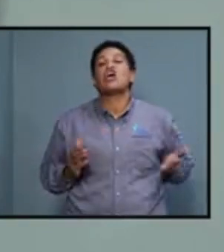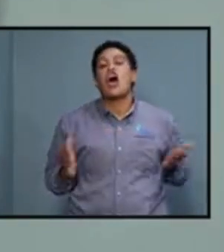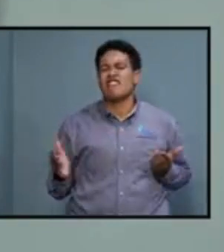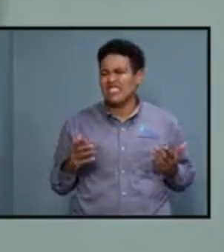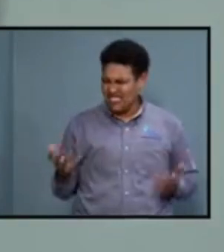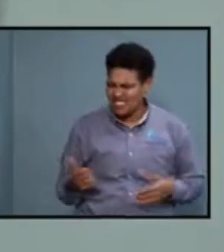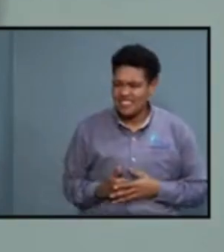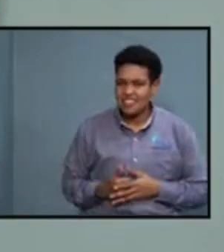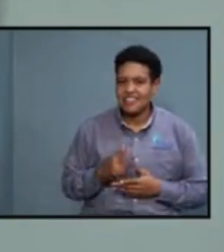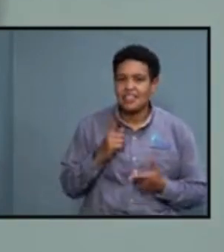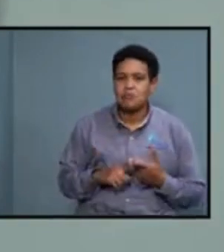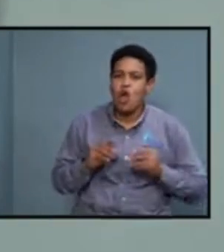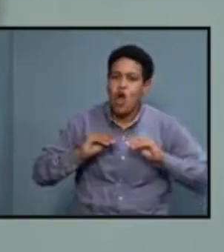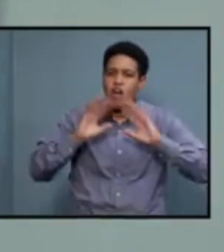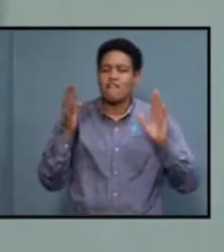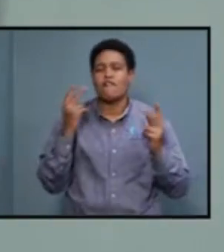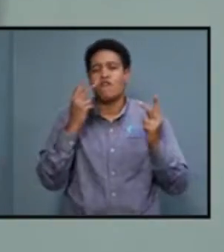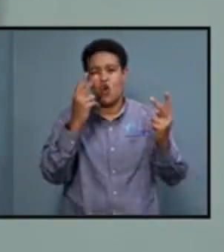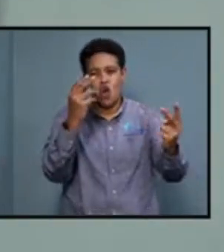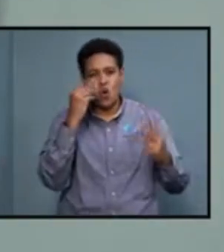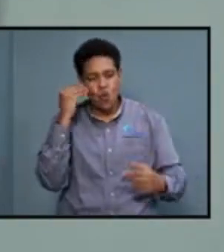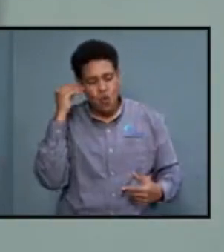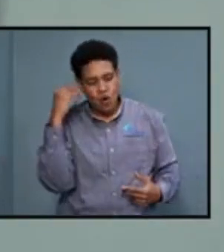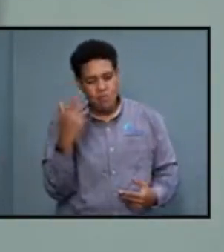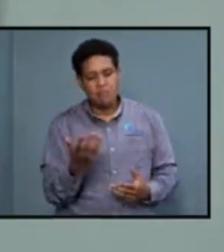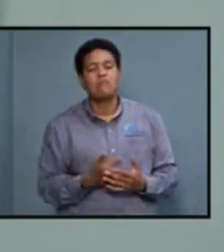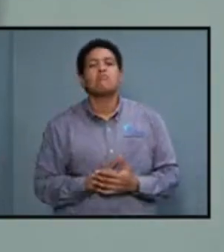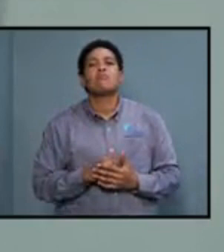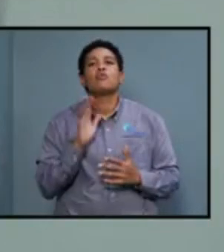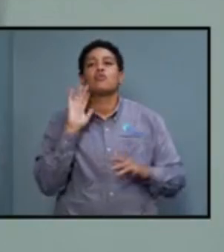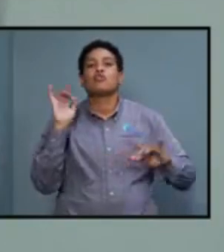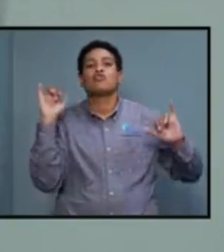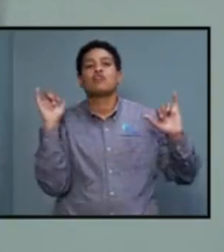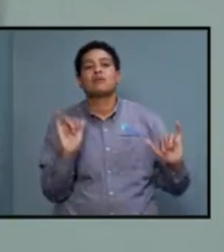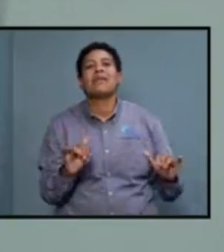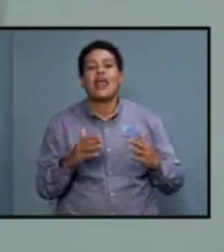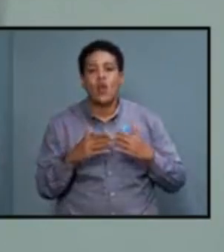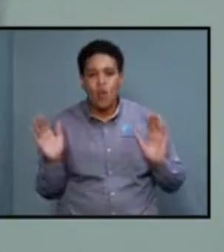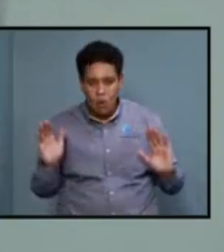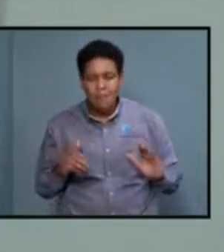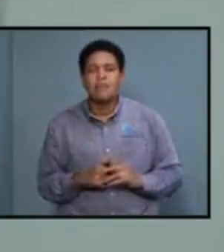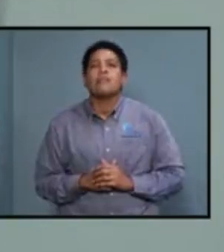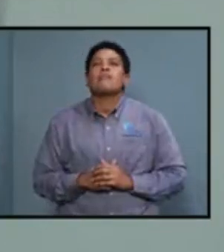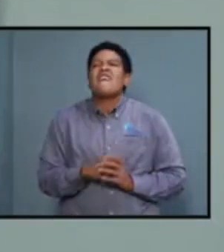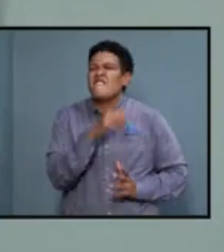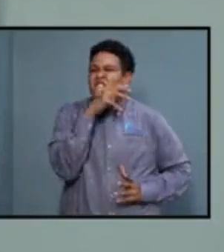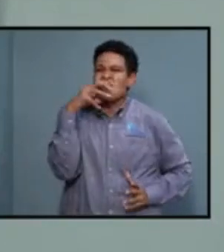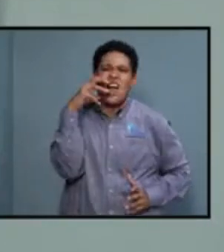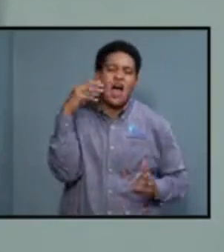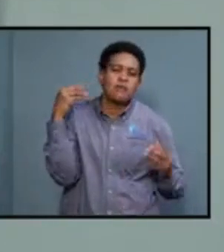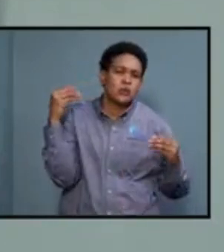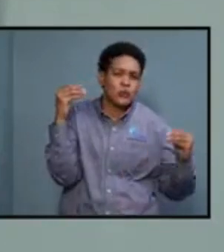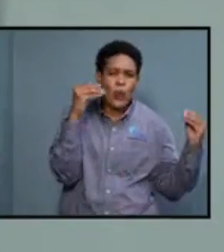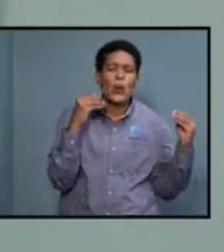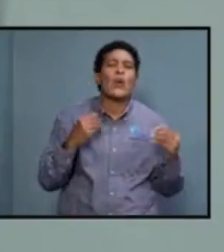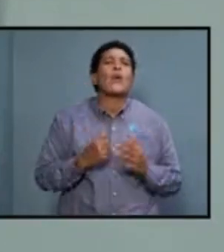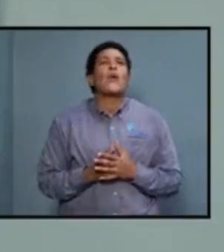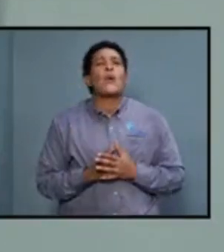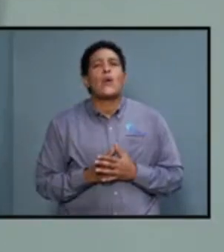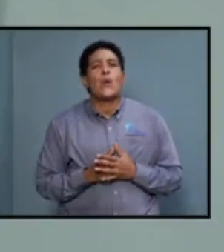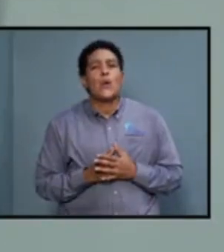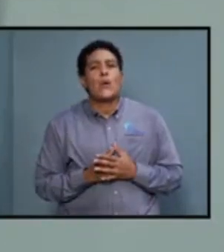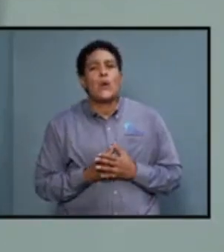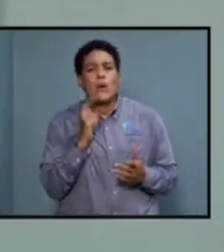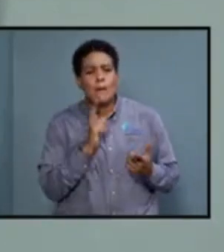obviously funeral homes would remain open farm stores and the